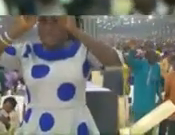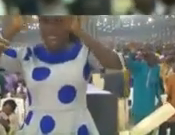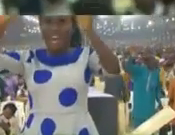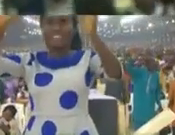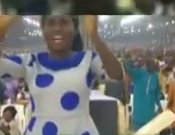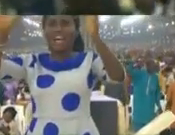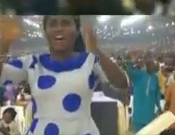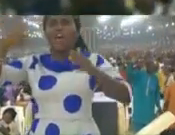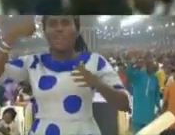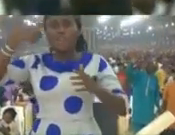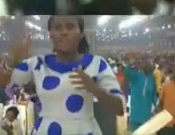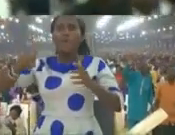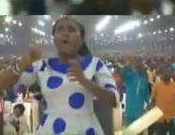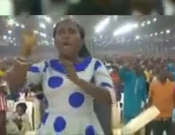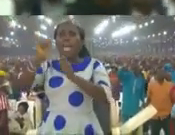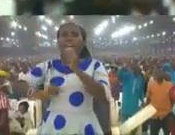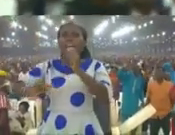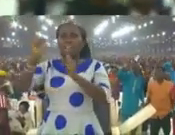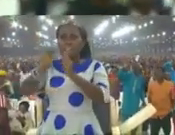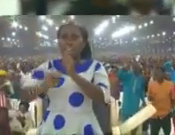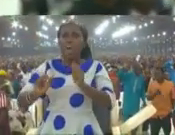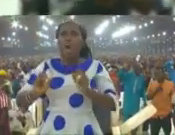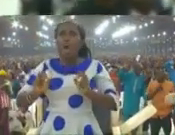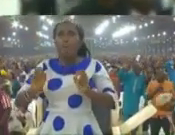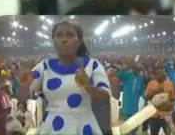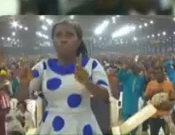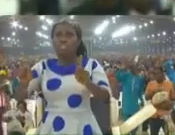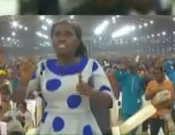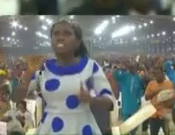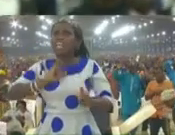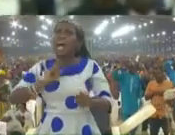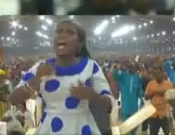for every opportunity I have lost,